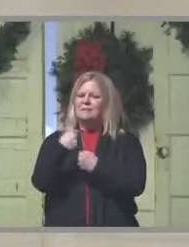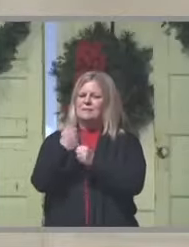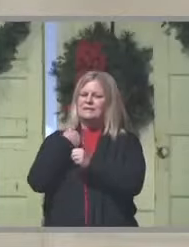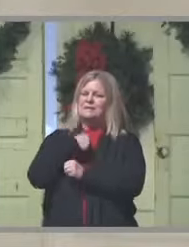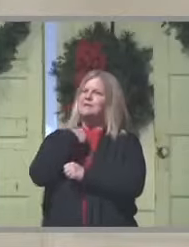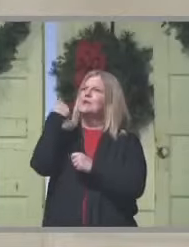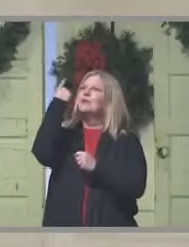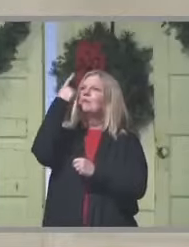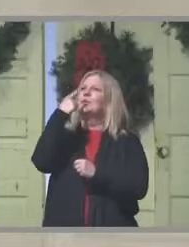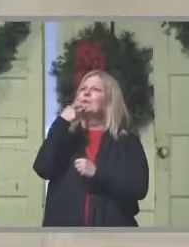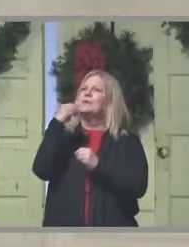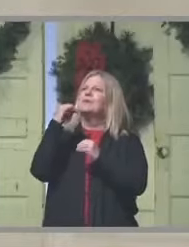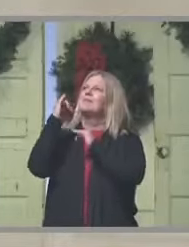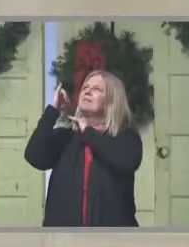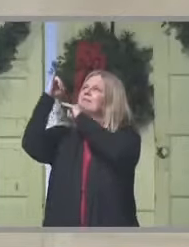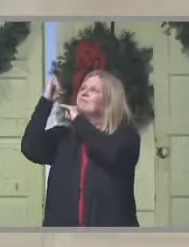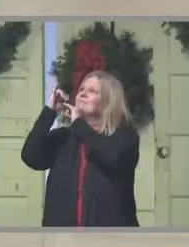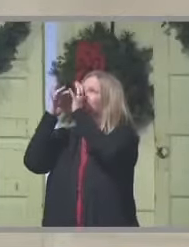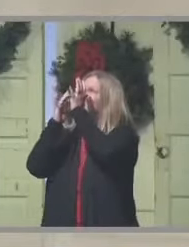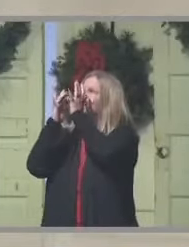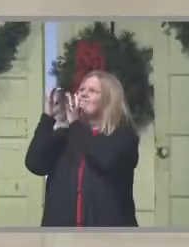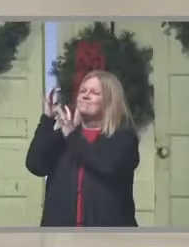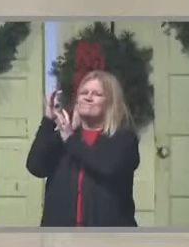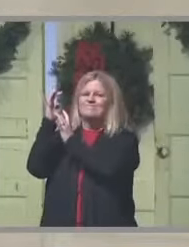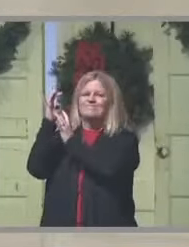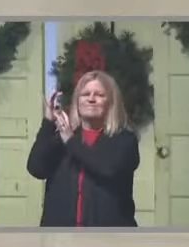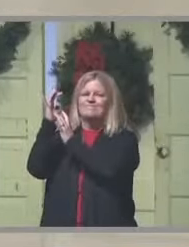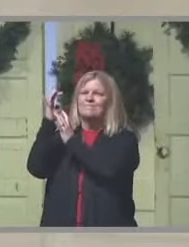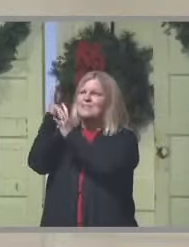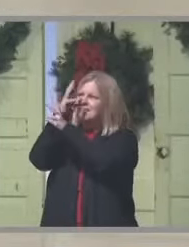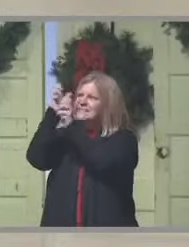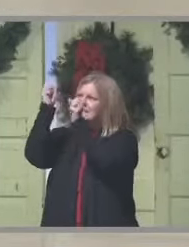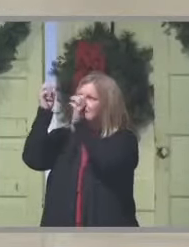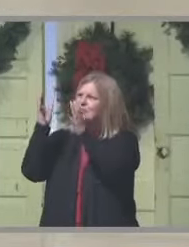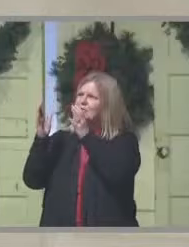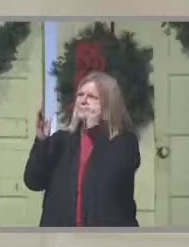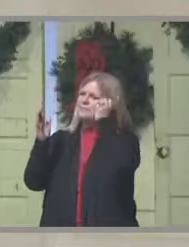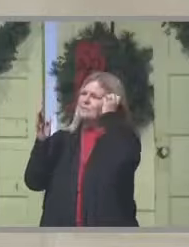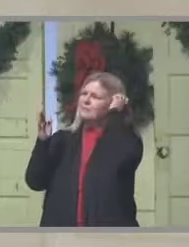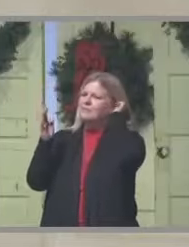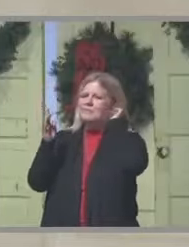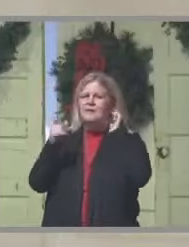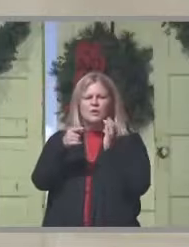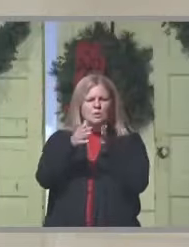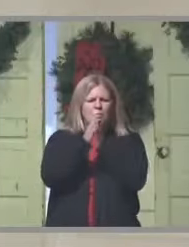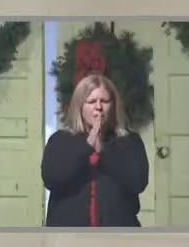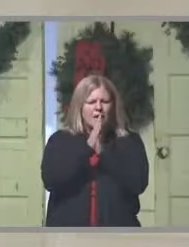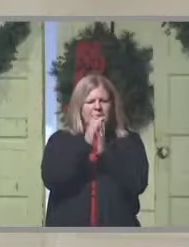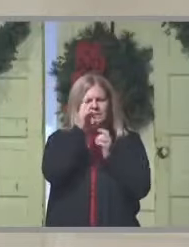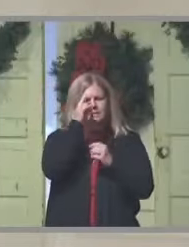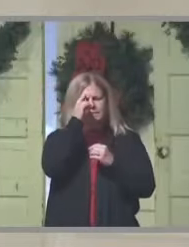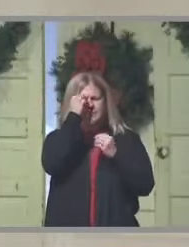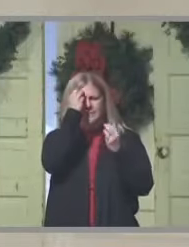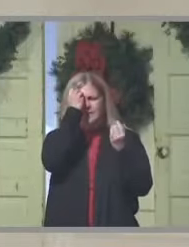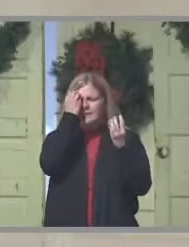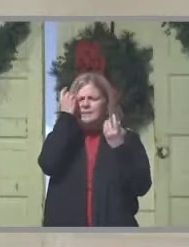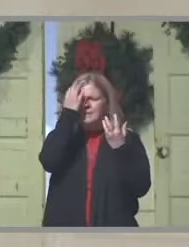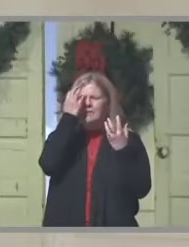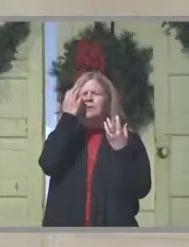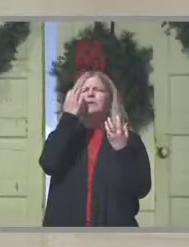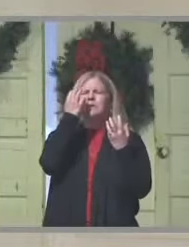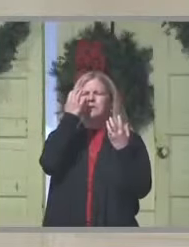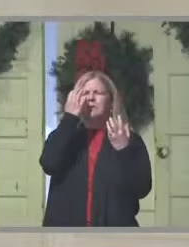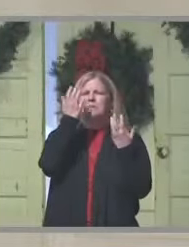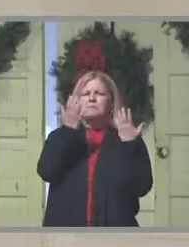a lot like Jesus, our Savior. So would you pray and consider saying yes